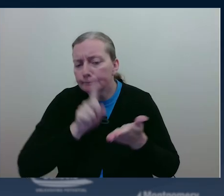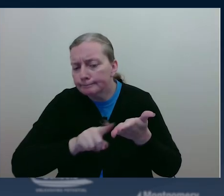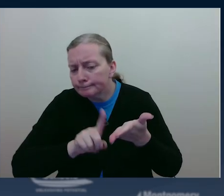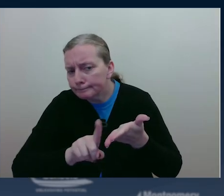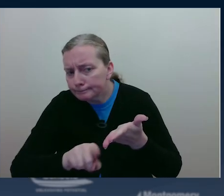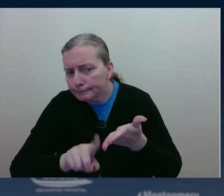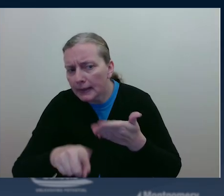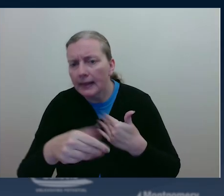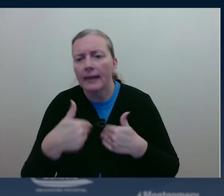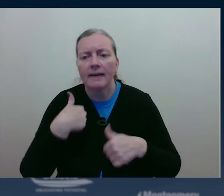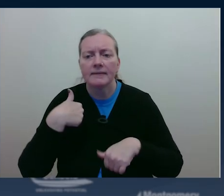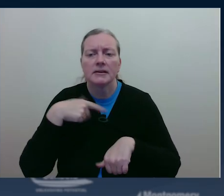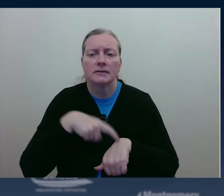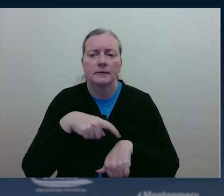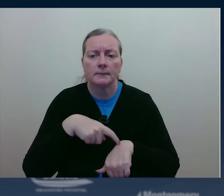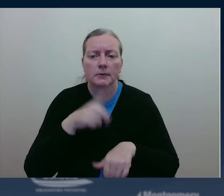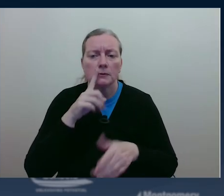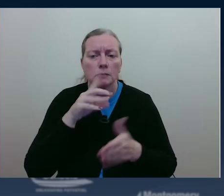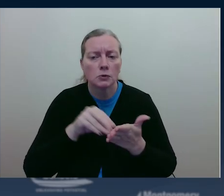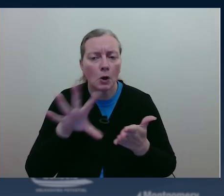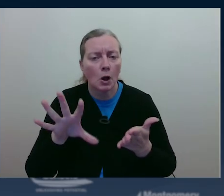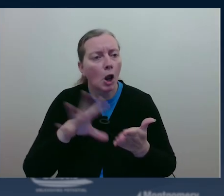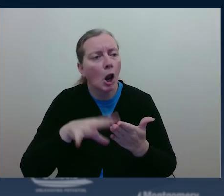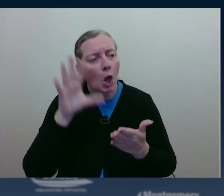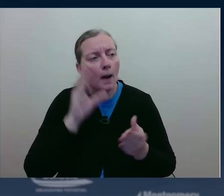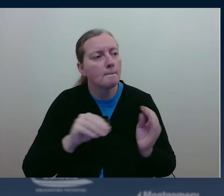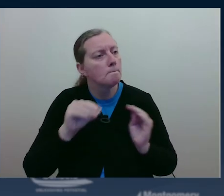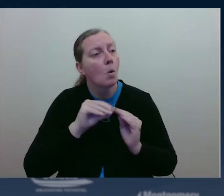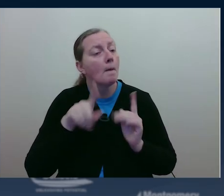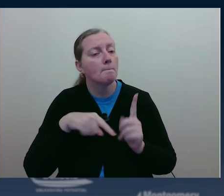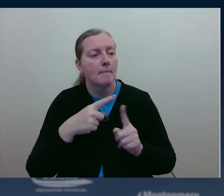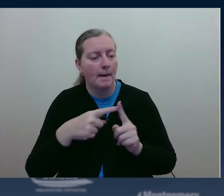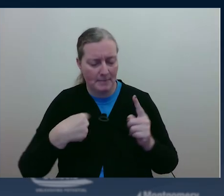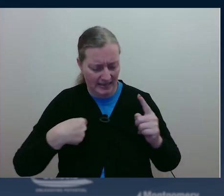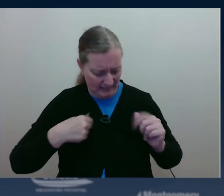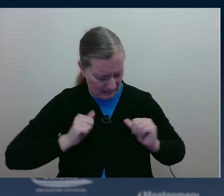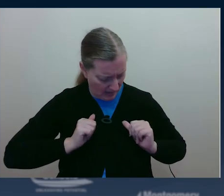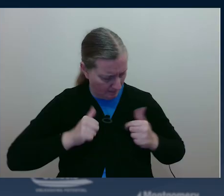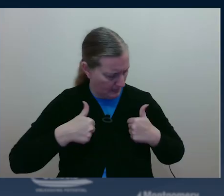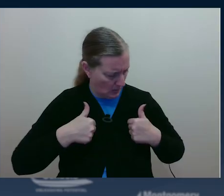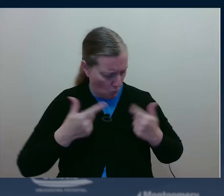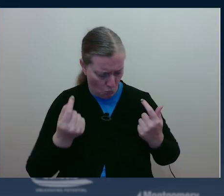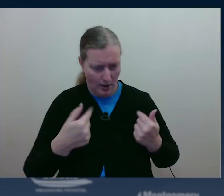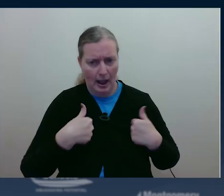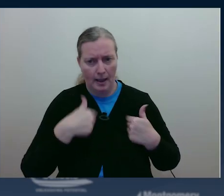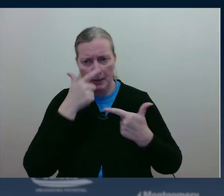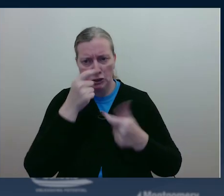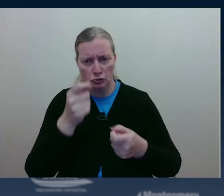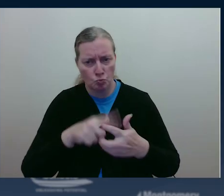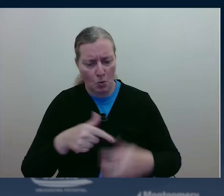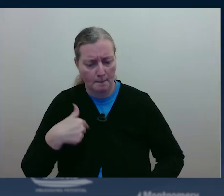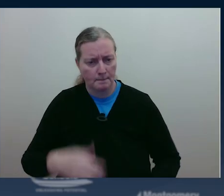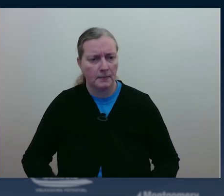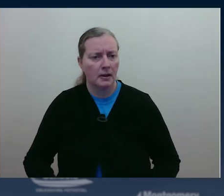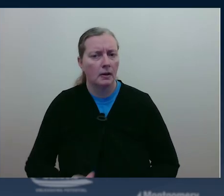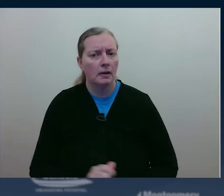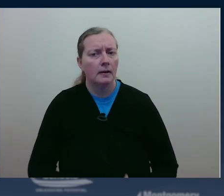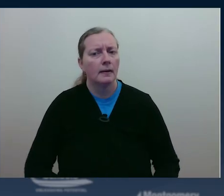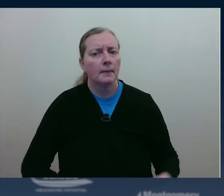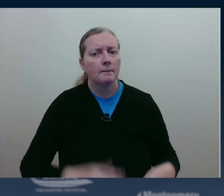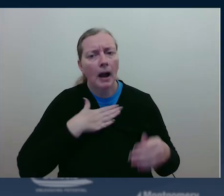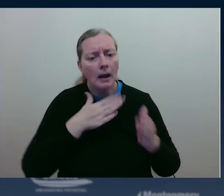will be learning more about themselves. What are their interests? What are their strengths? What are their